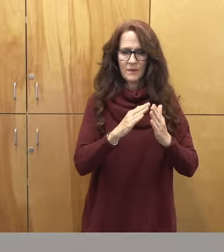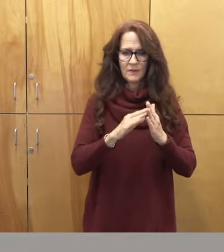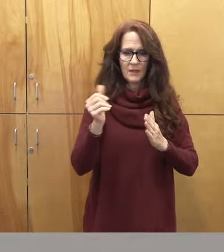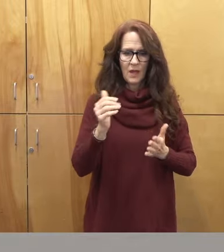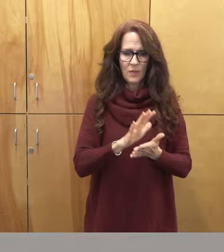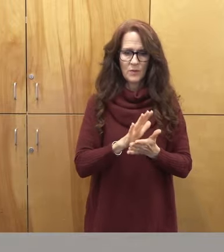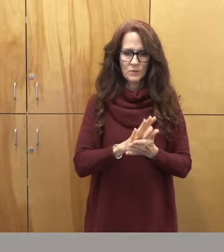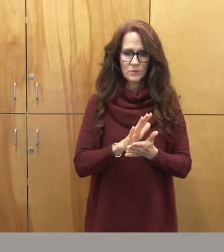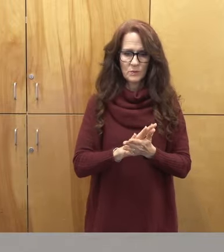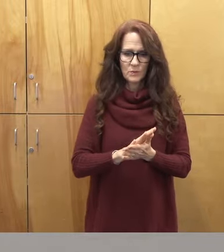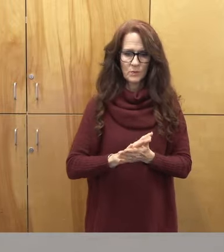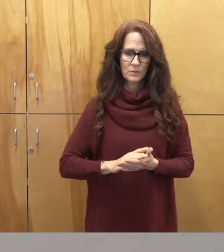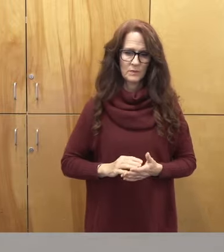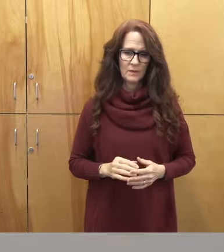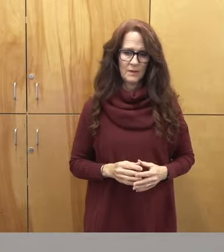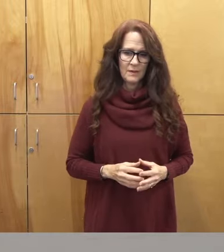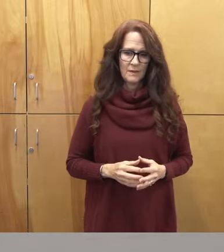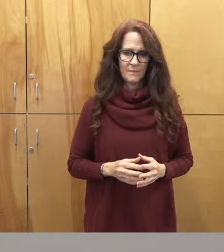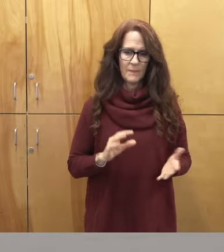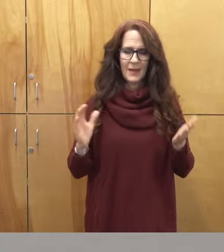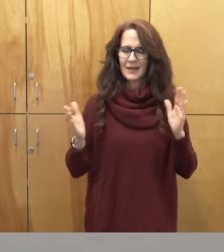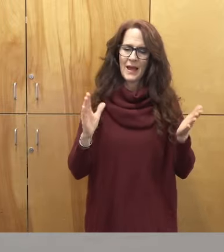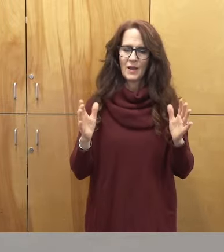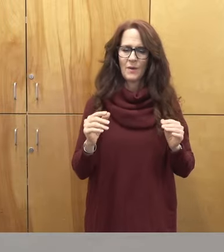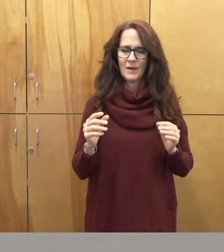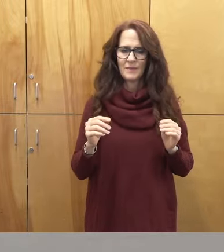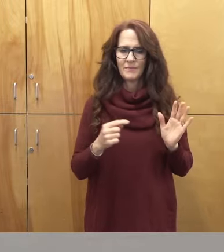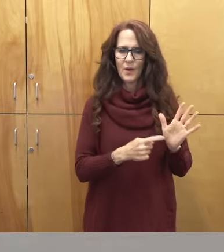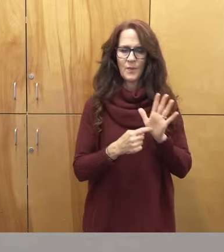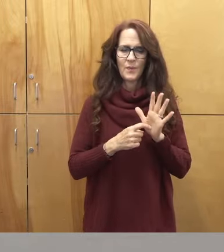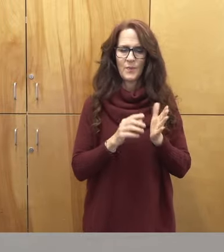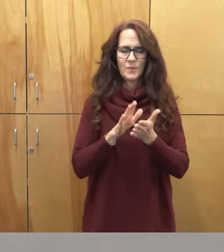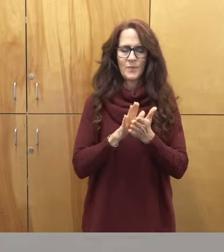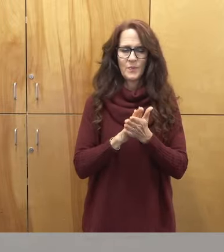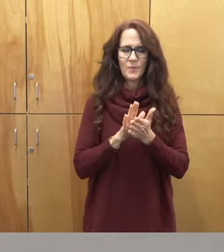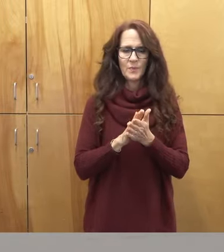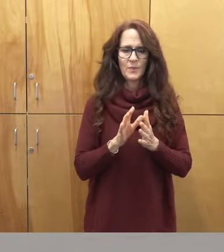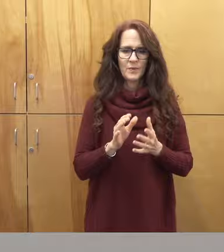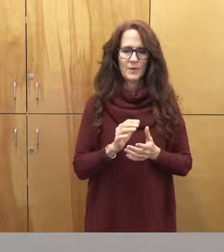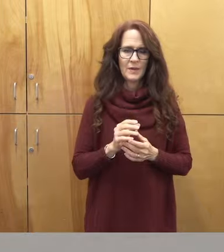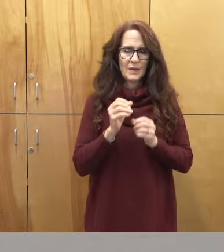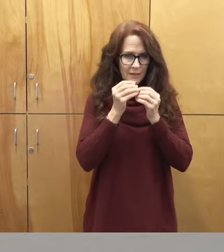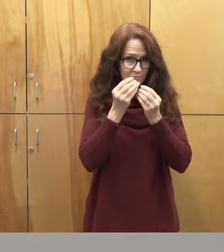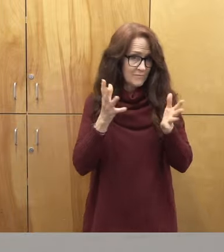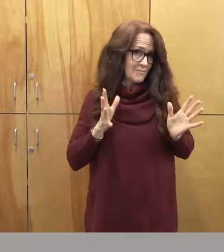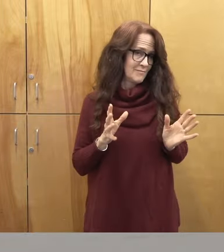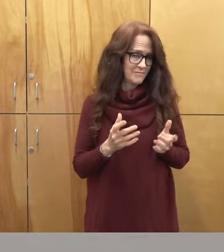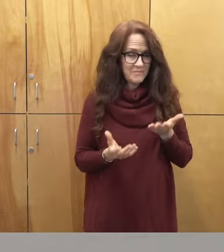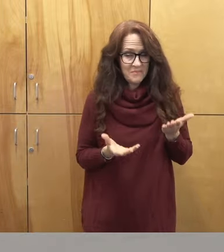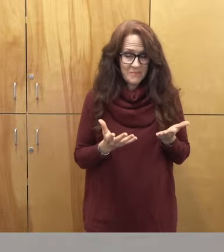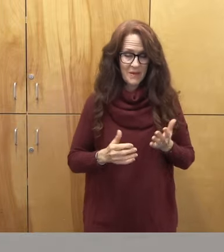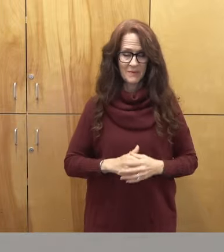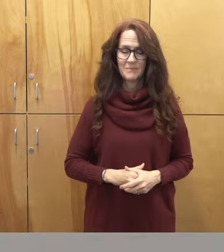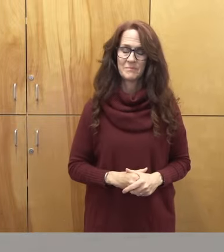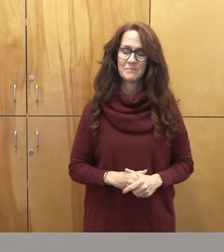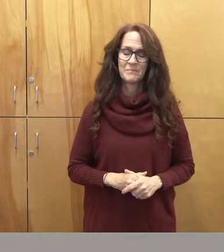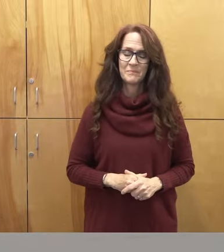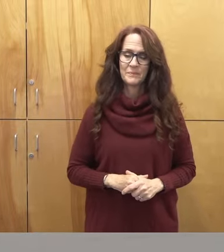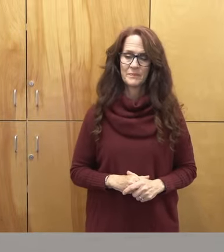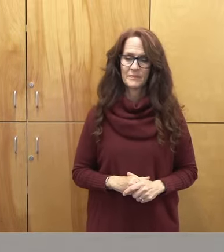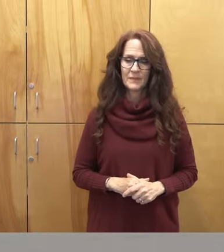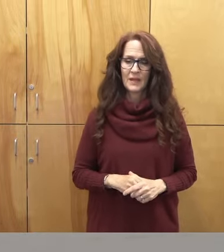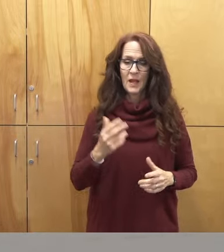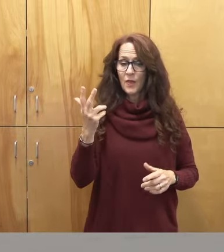schools. So I just kind of wanted to send my kudos and kind of put that out there. On